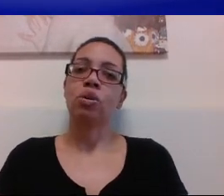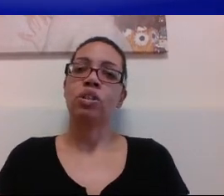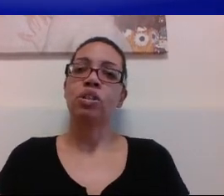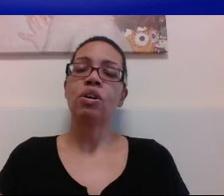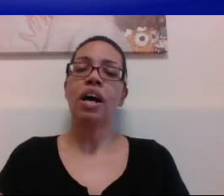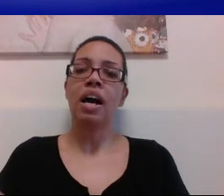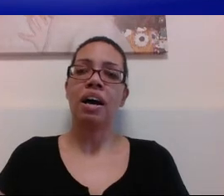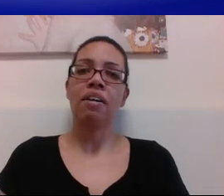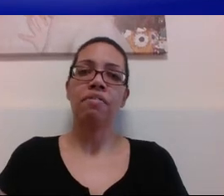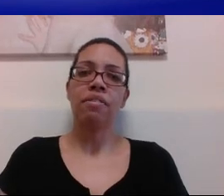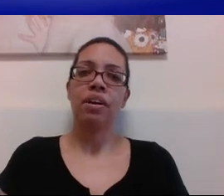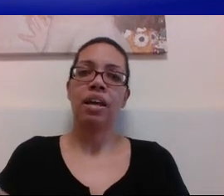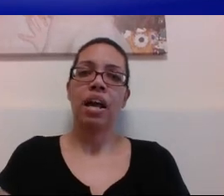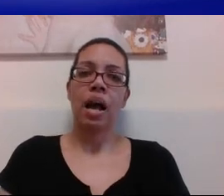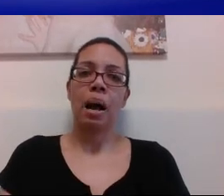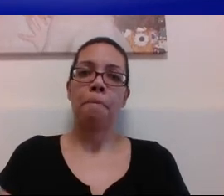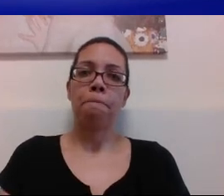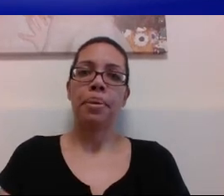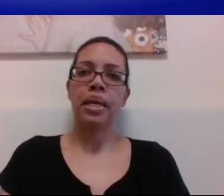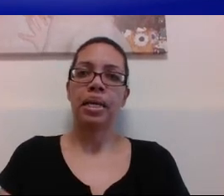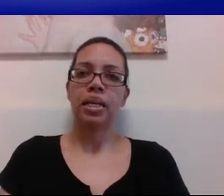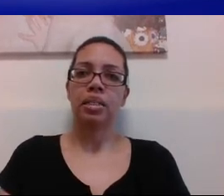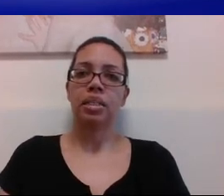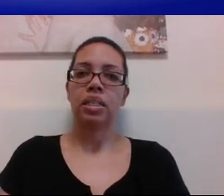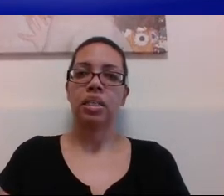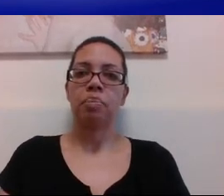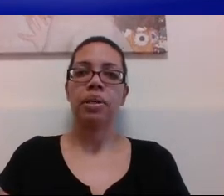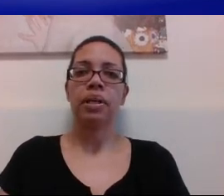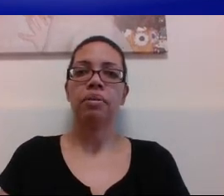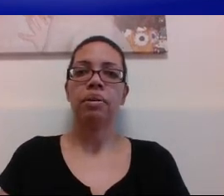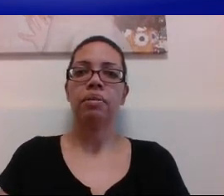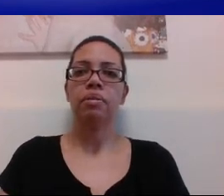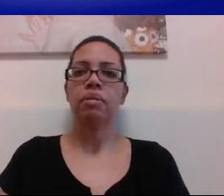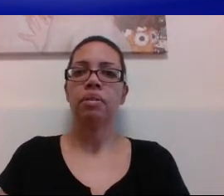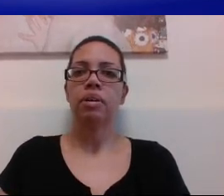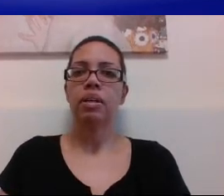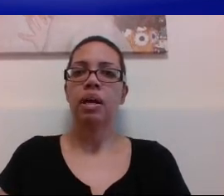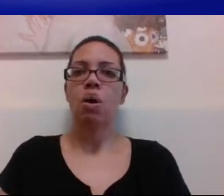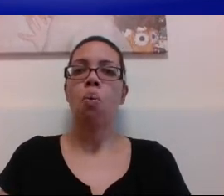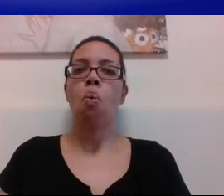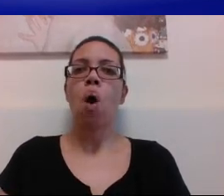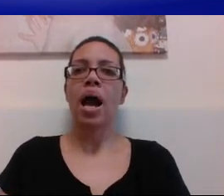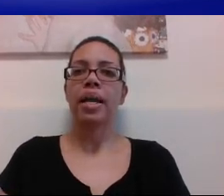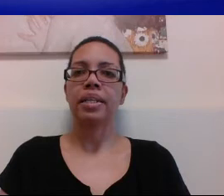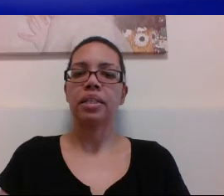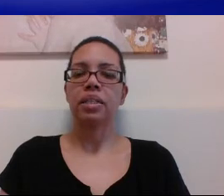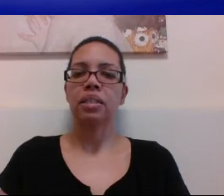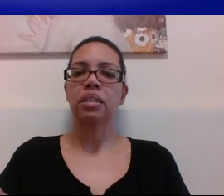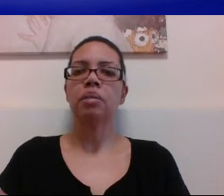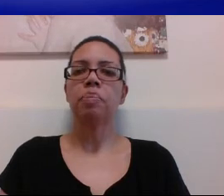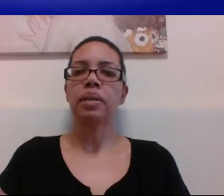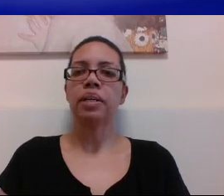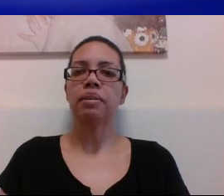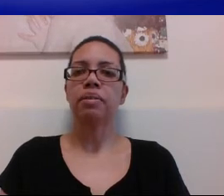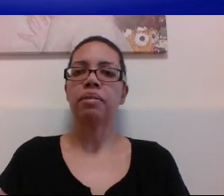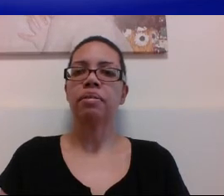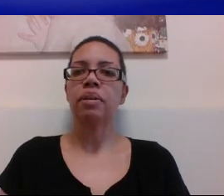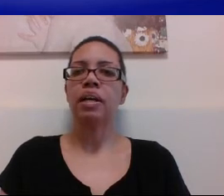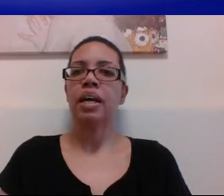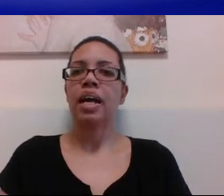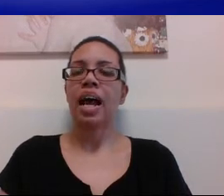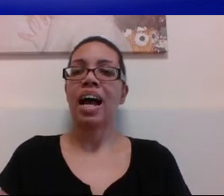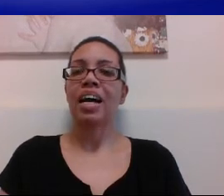We also have a pink superhero, white